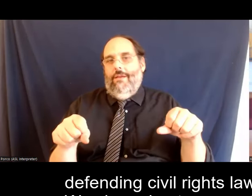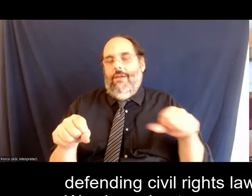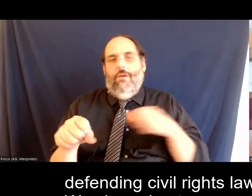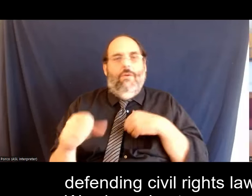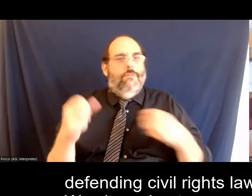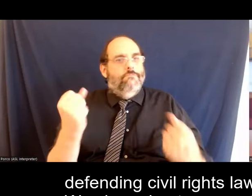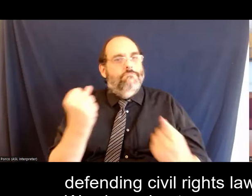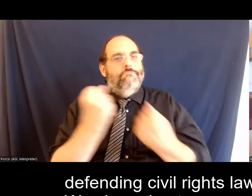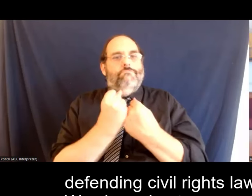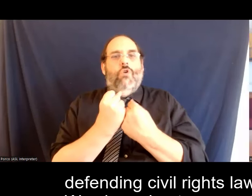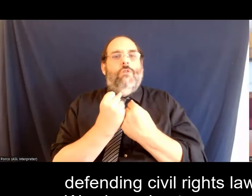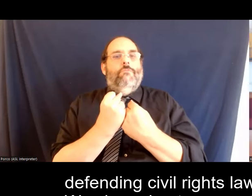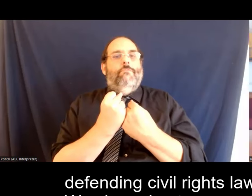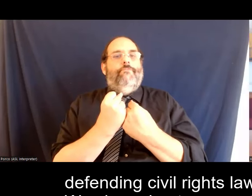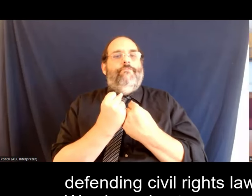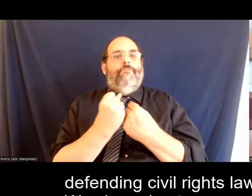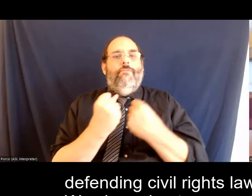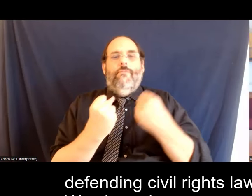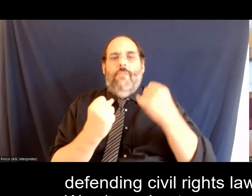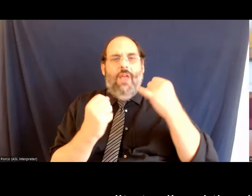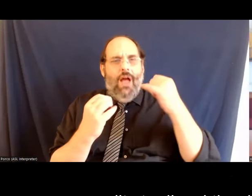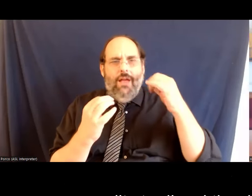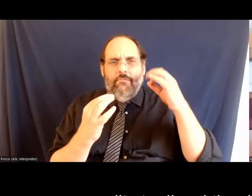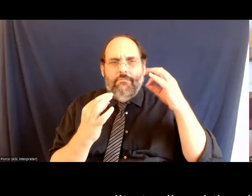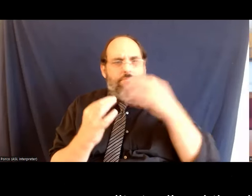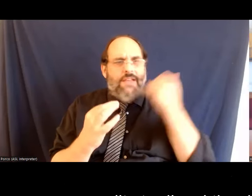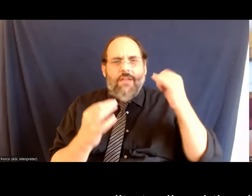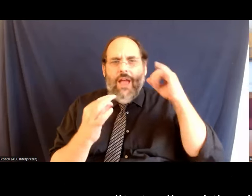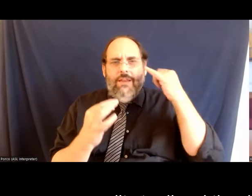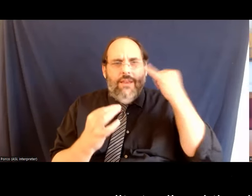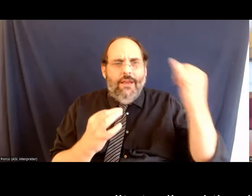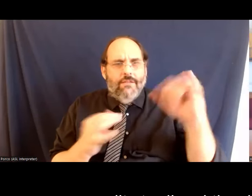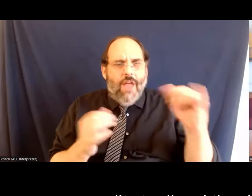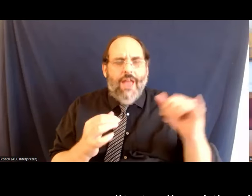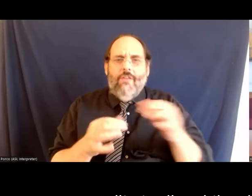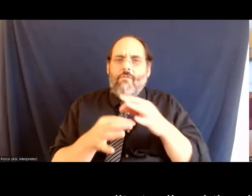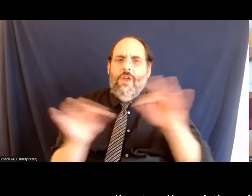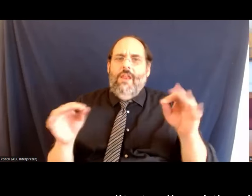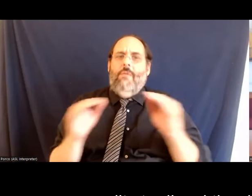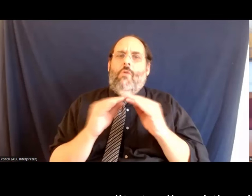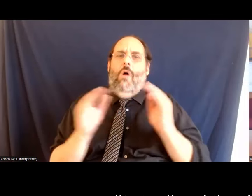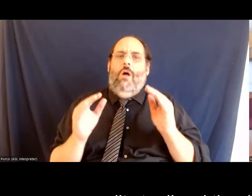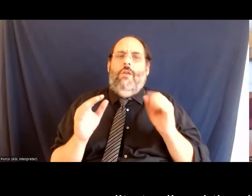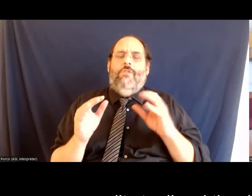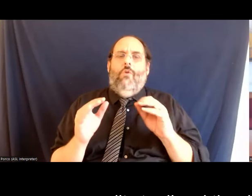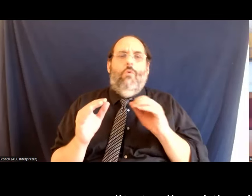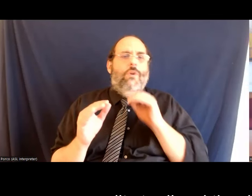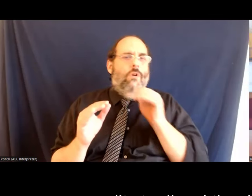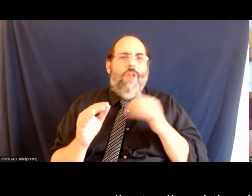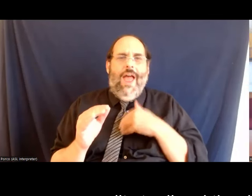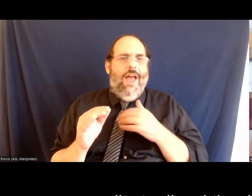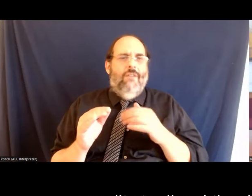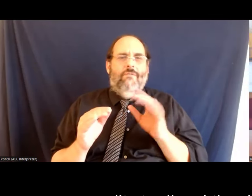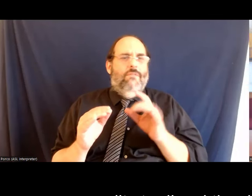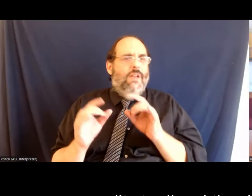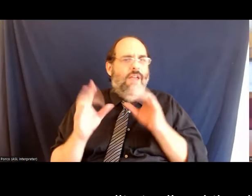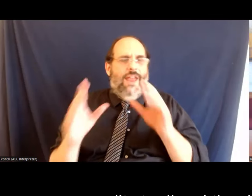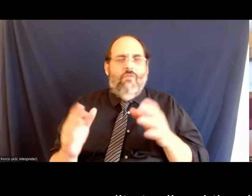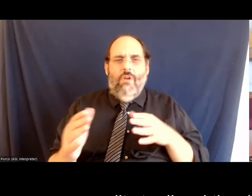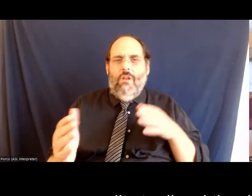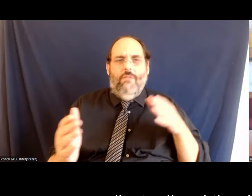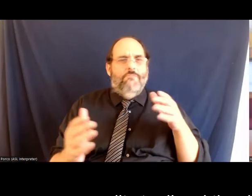champion transcendental ideals of freedom and equality to dispel the discord of hatred and